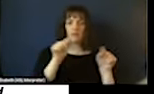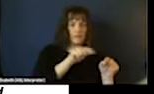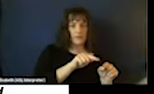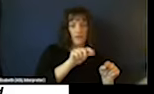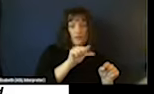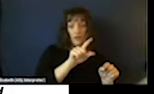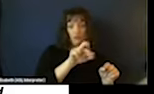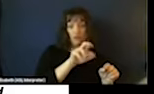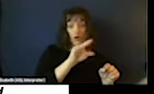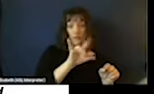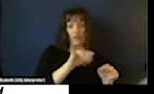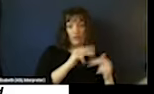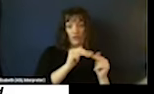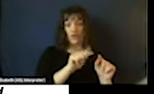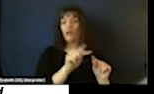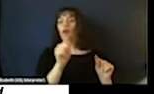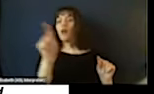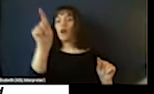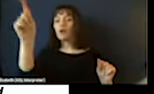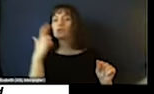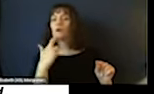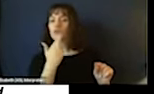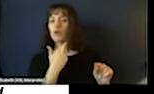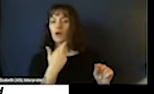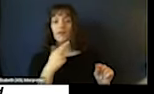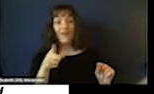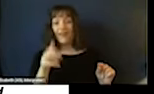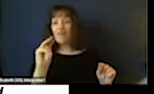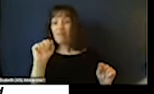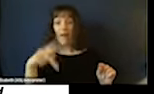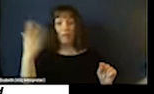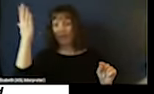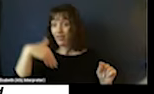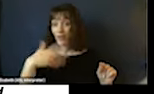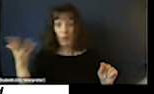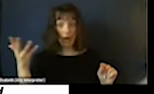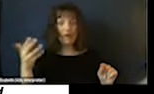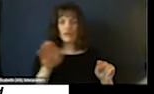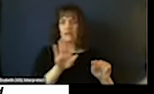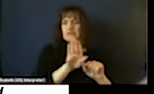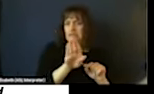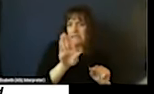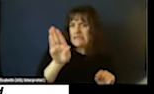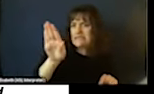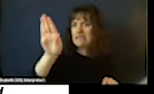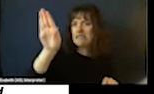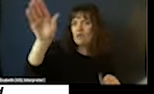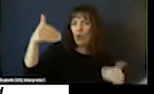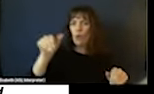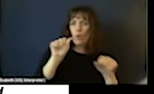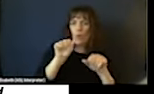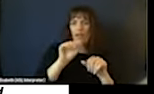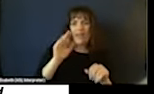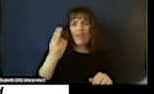path is up a fairly steep hill and requires going up 2 flights of stairs. For me personally, this is a route that I